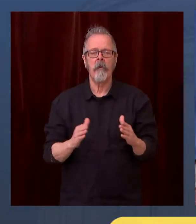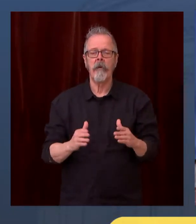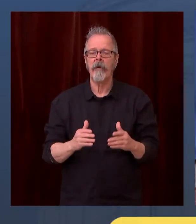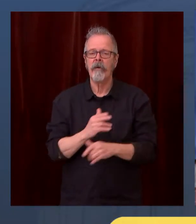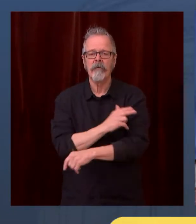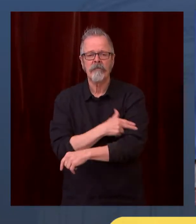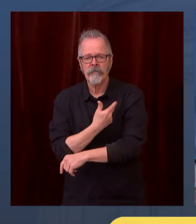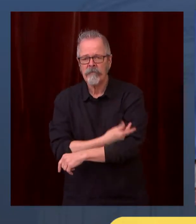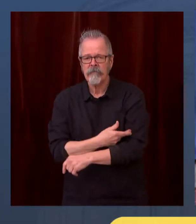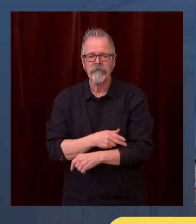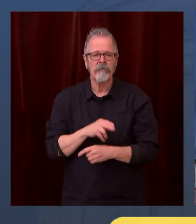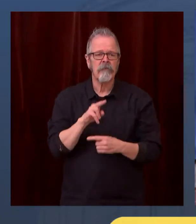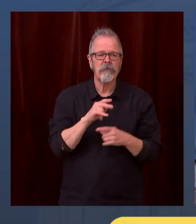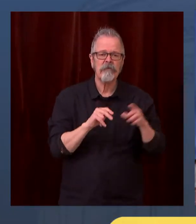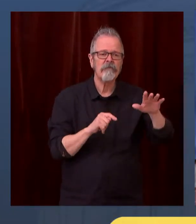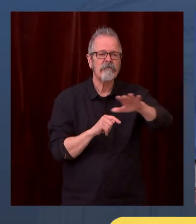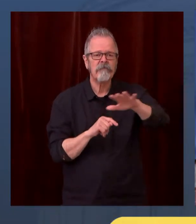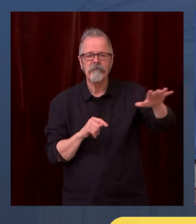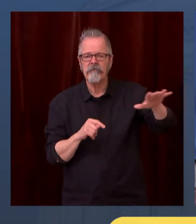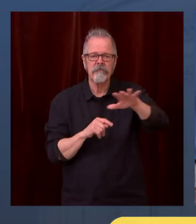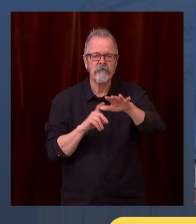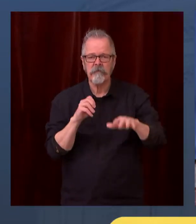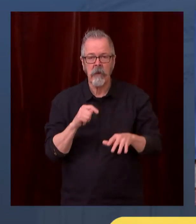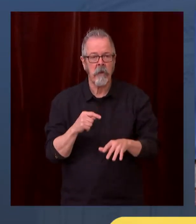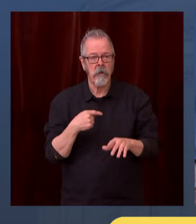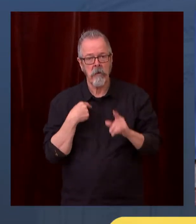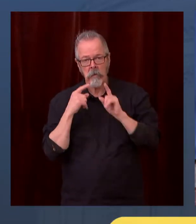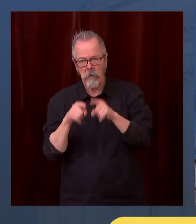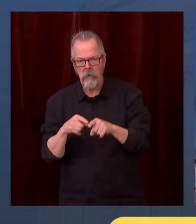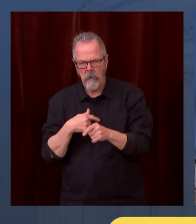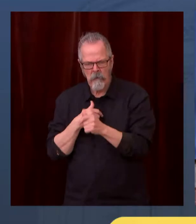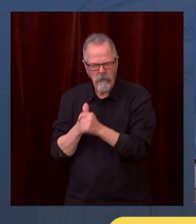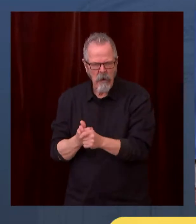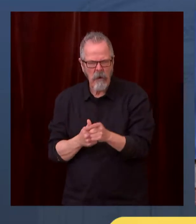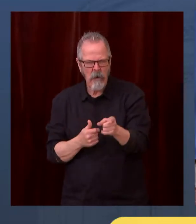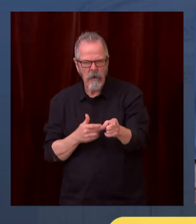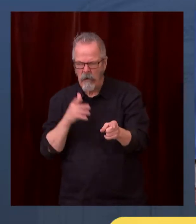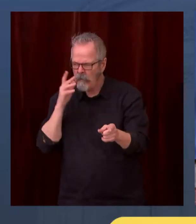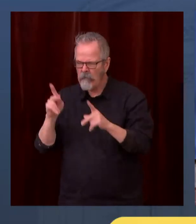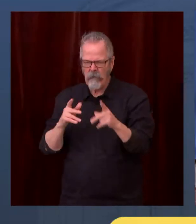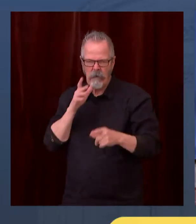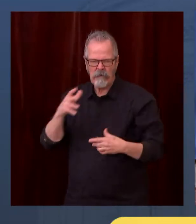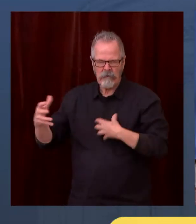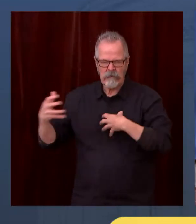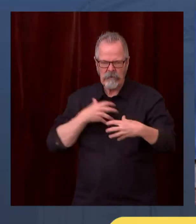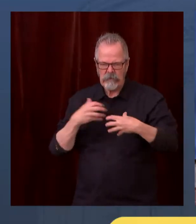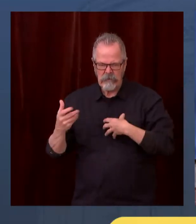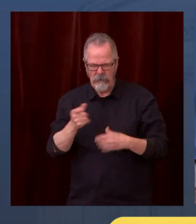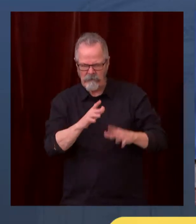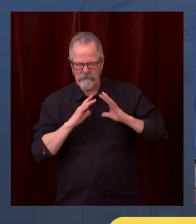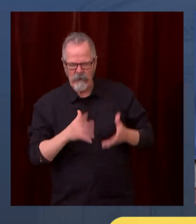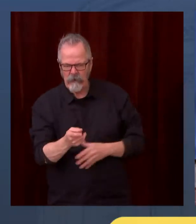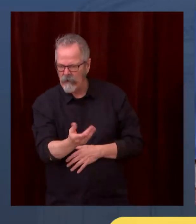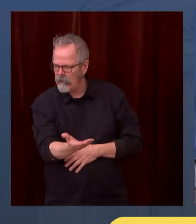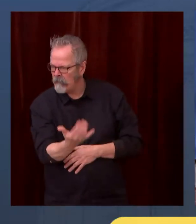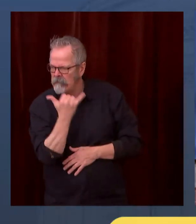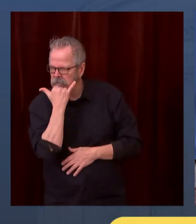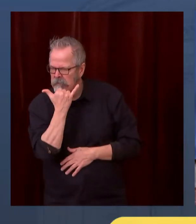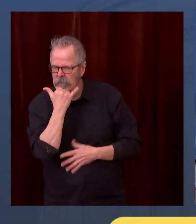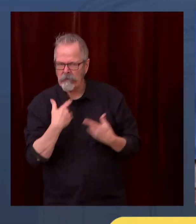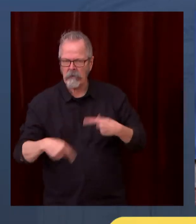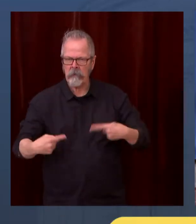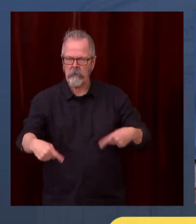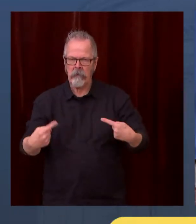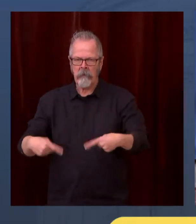decisions, the more complaints you get from people saying, geez, I'm right across the street and that restaurant opened,